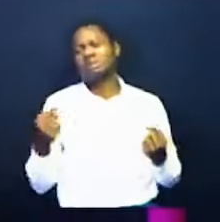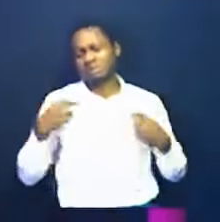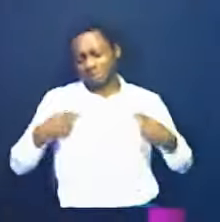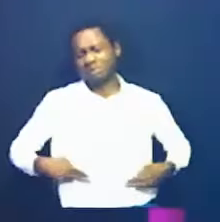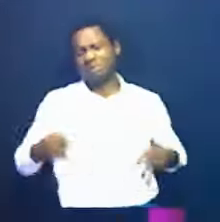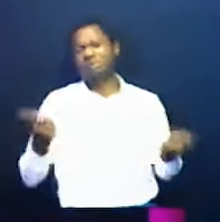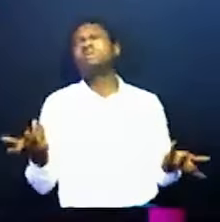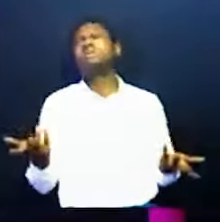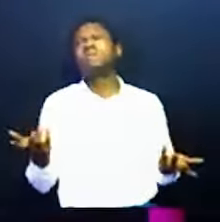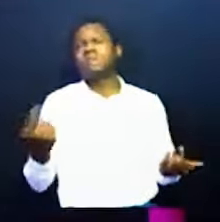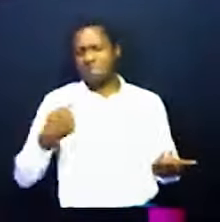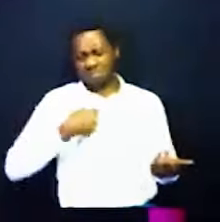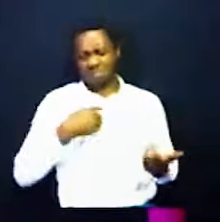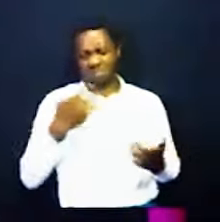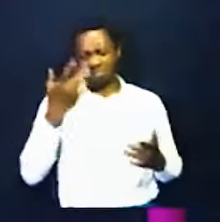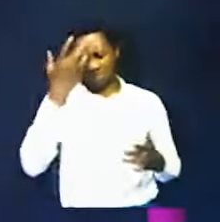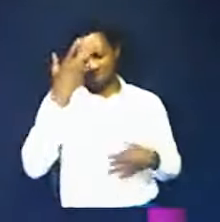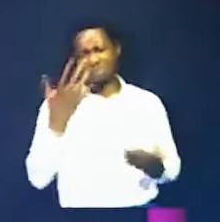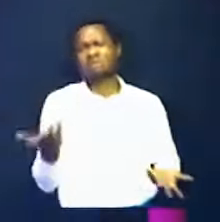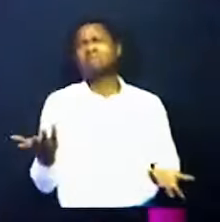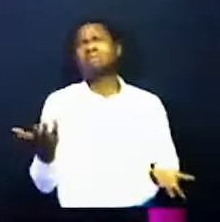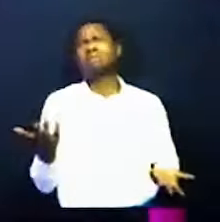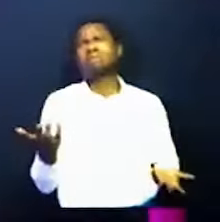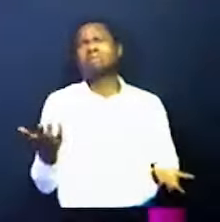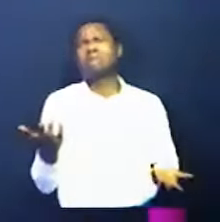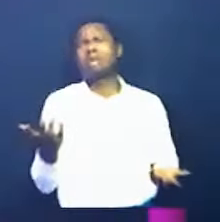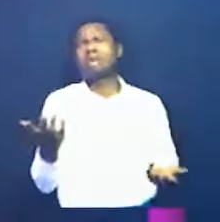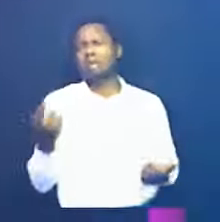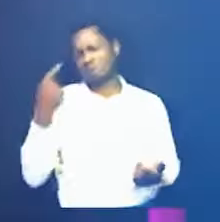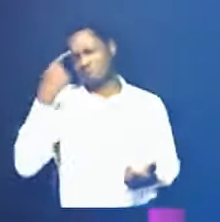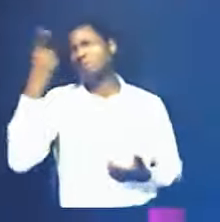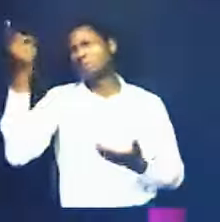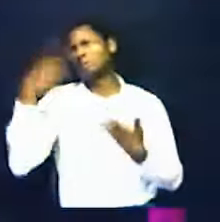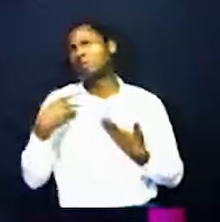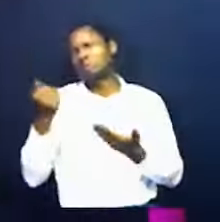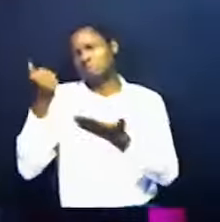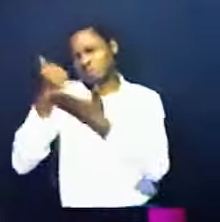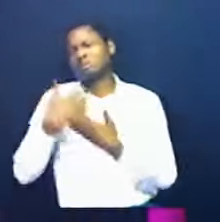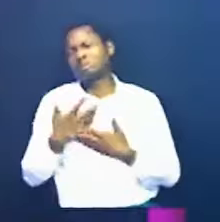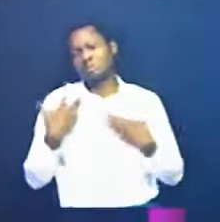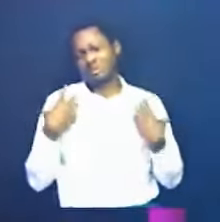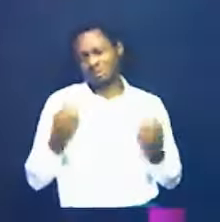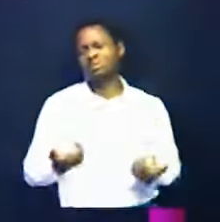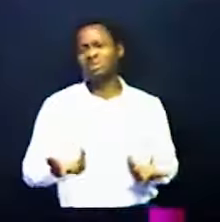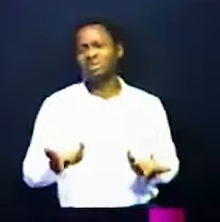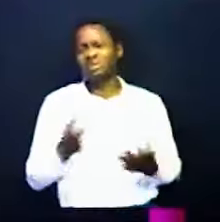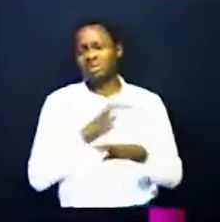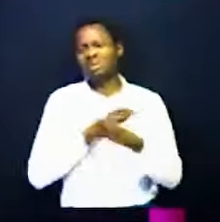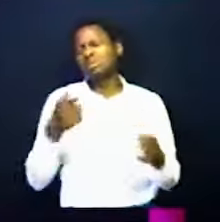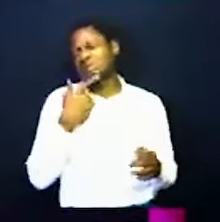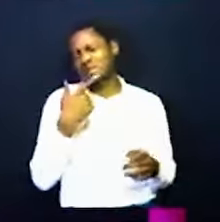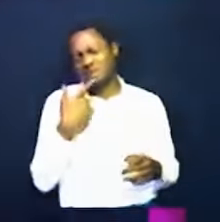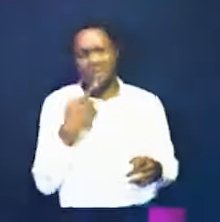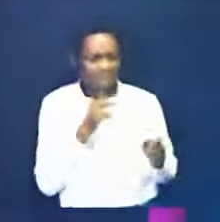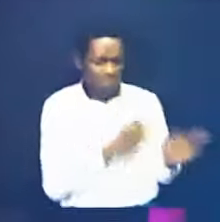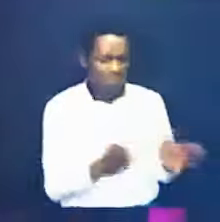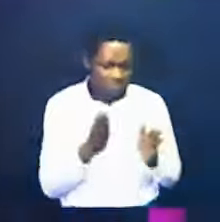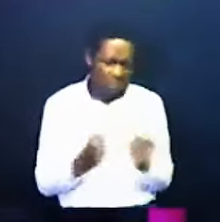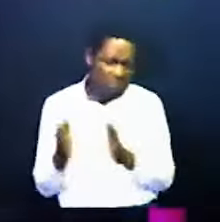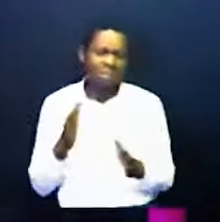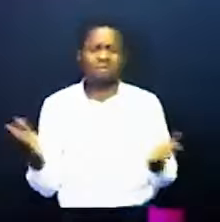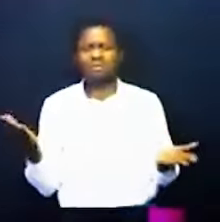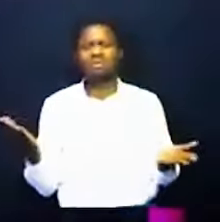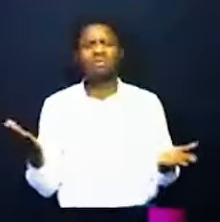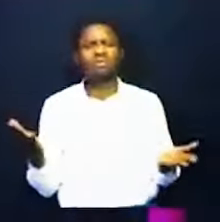healer. If I'm sick, I'm expecting you to come and heal me. Don't say put your house in